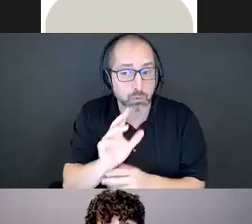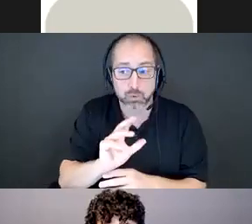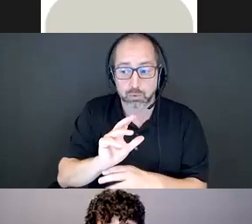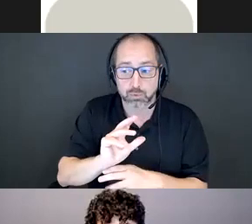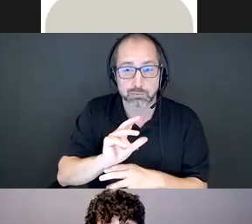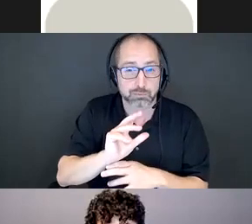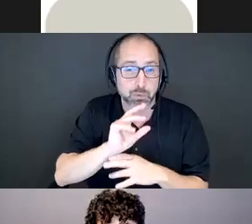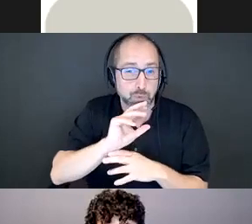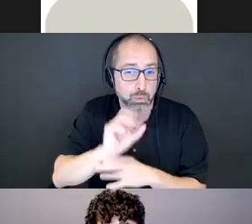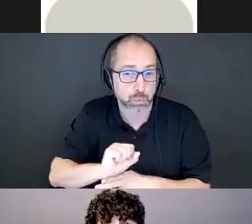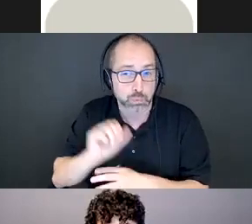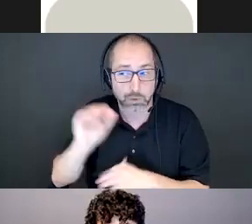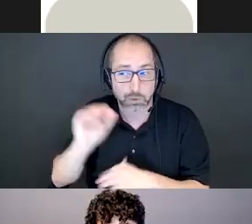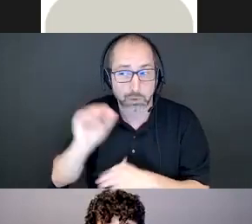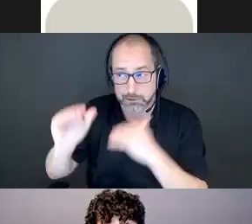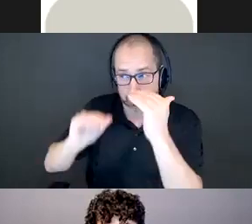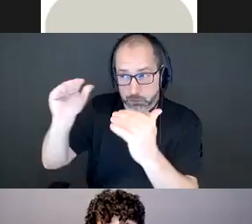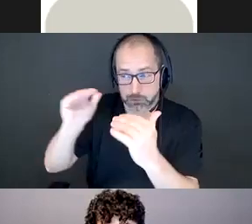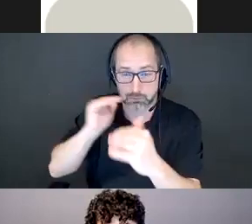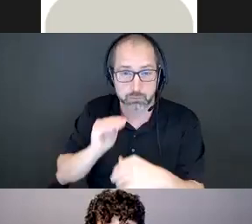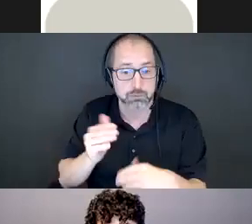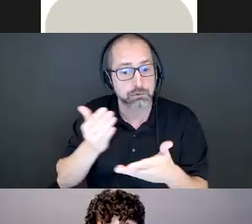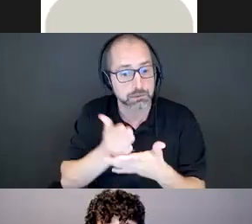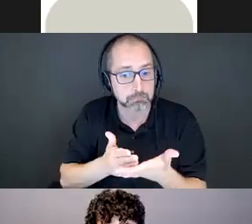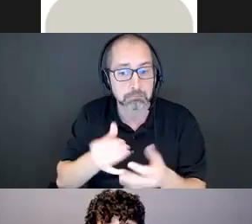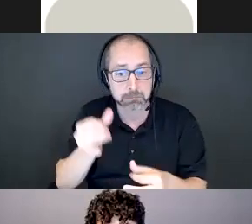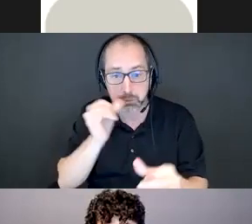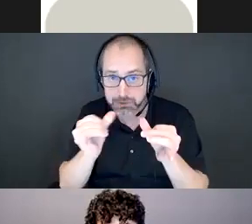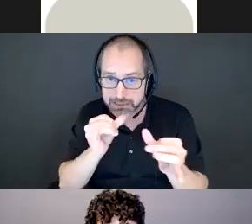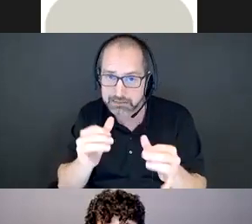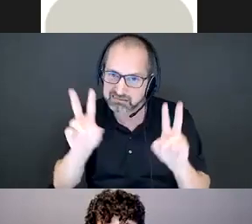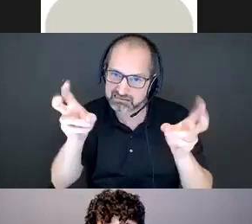risk drinking is really an important thing, because these are guidelines that